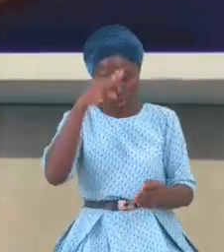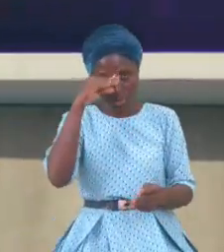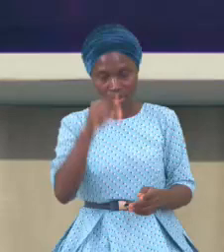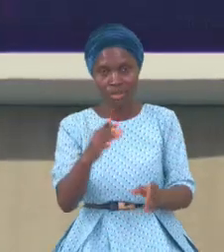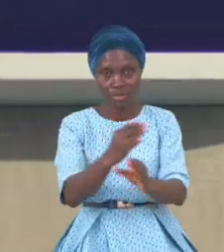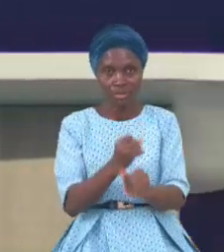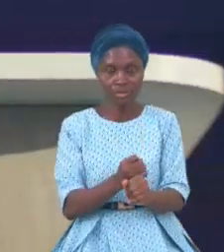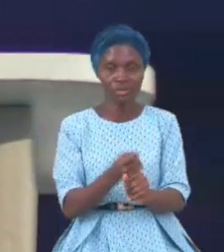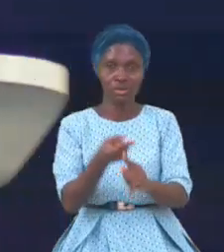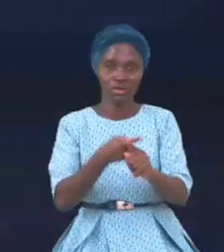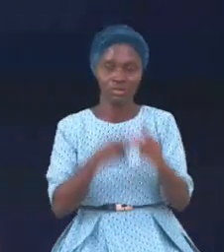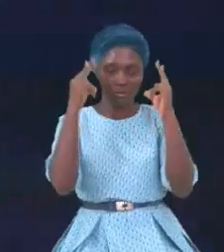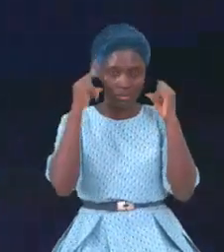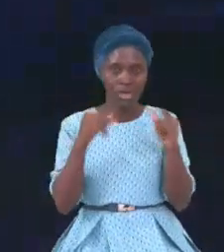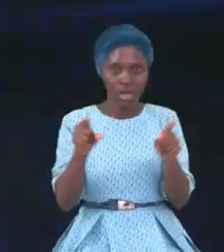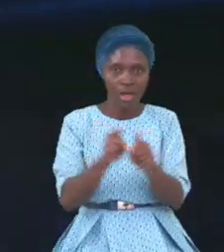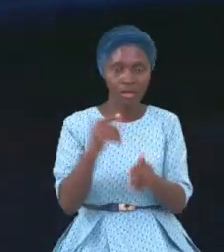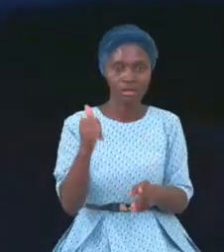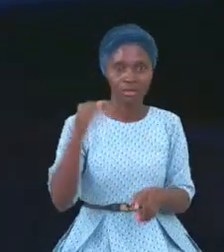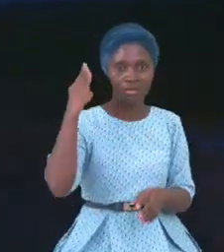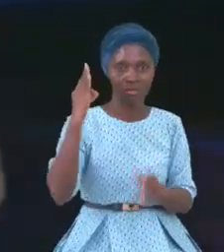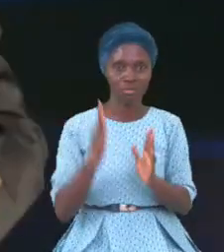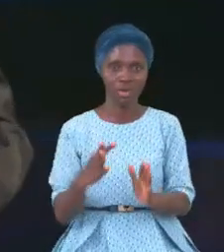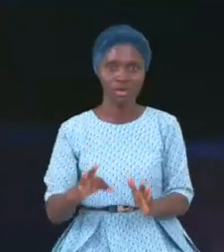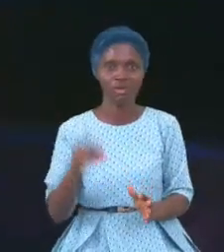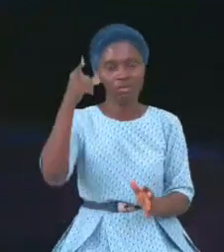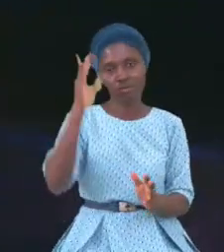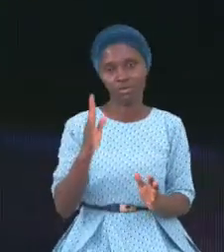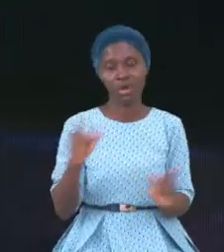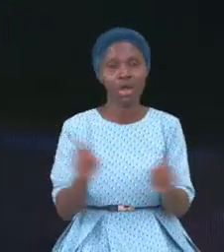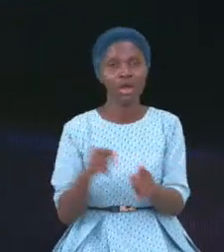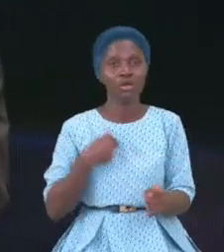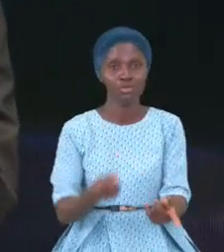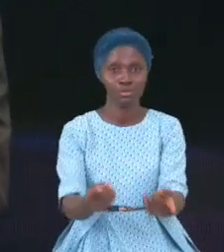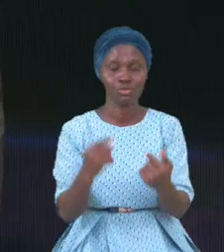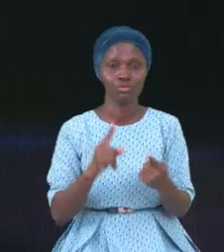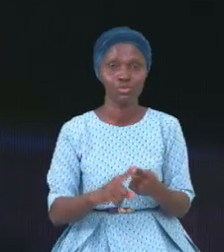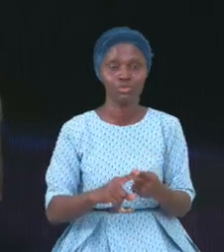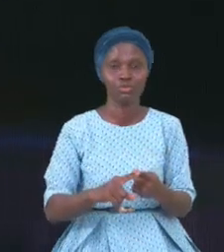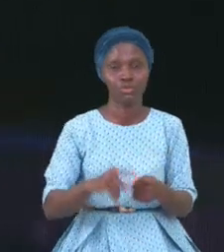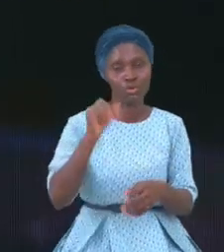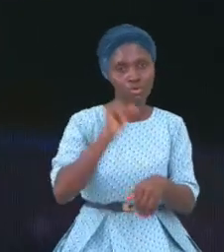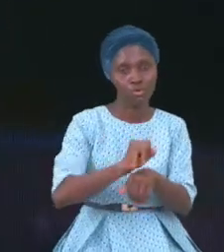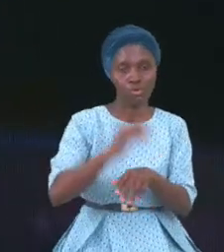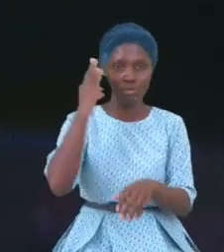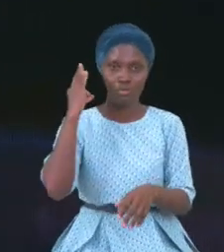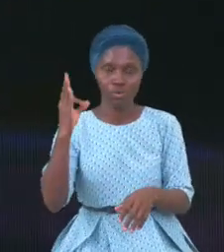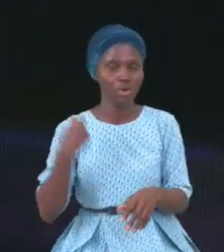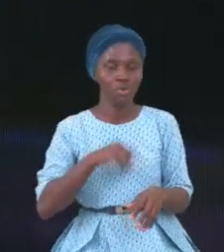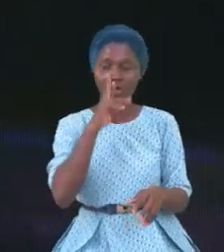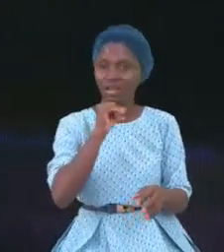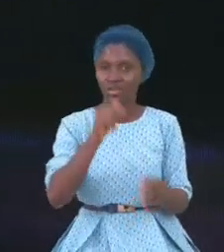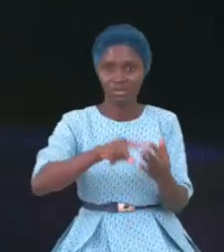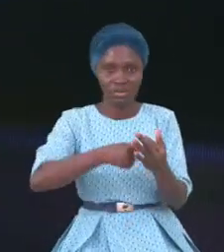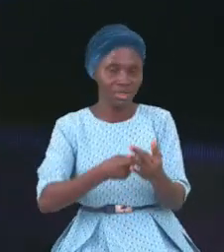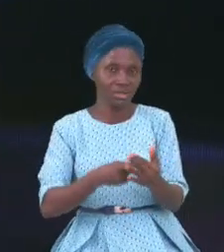the minister of God. As we come to minister in the church, we're not starting afresh. We're not rewriting the